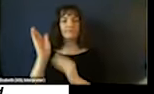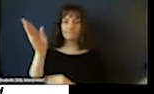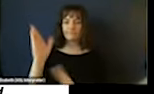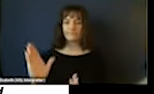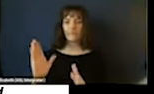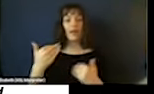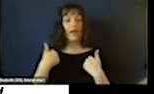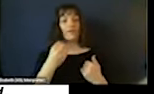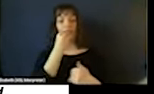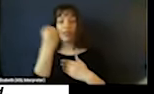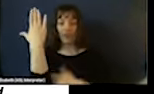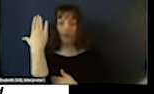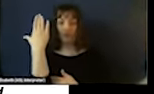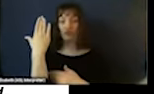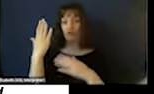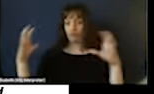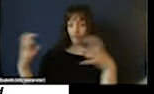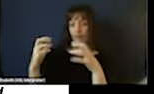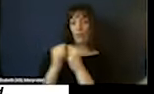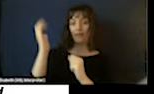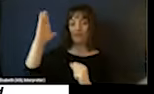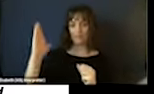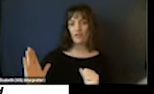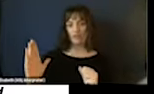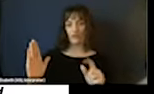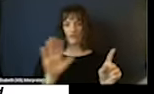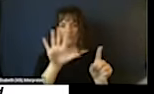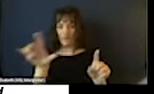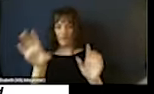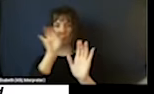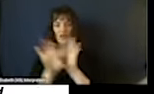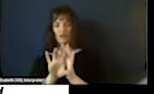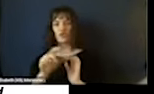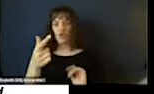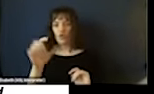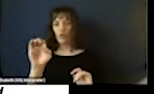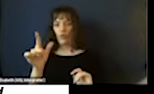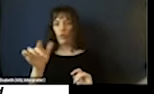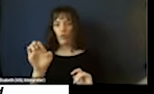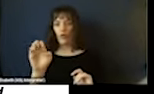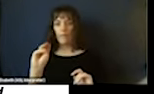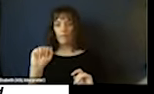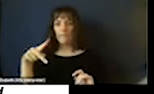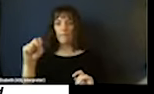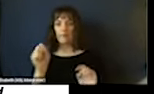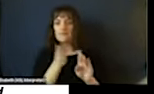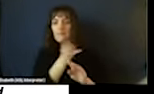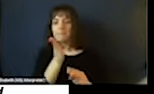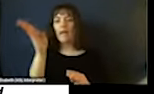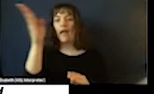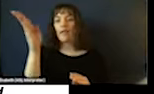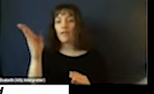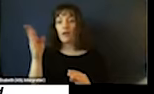building. I've included a screenshot of the Google Maps path on my slide. Google Maps says that it's a 4-minute walk from